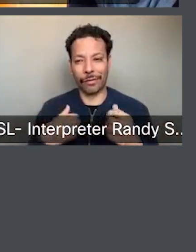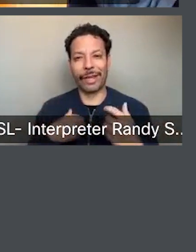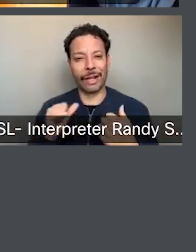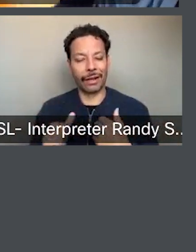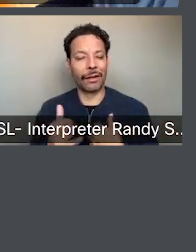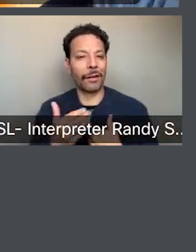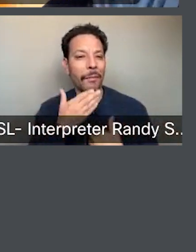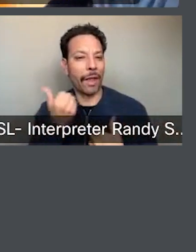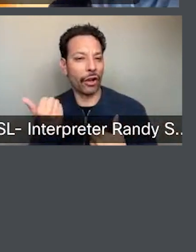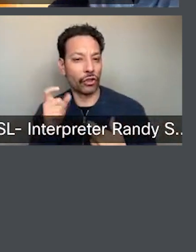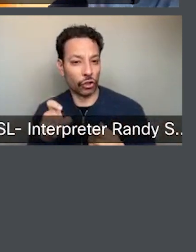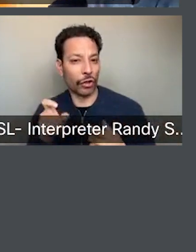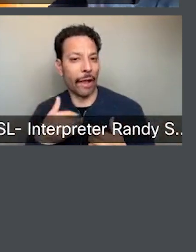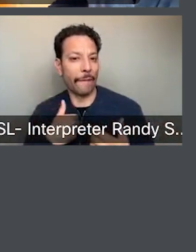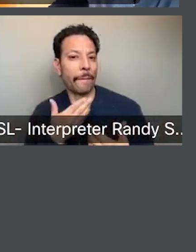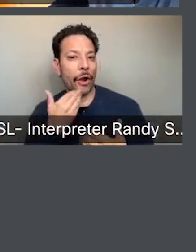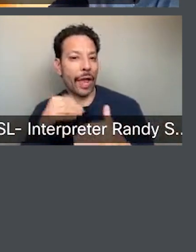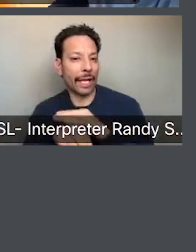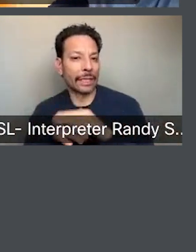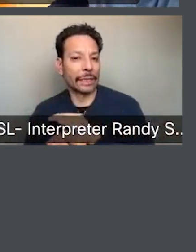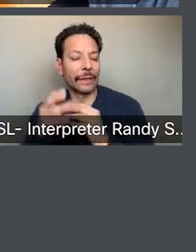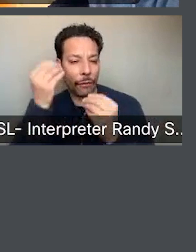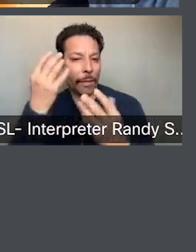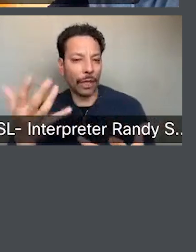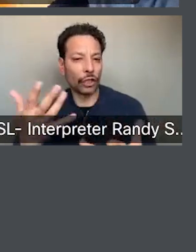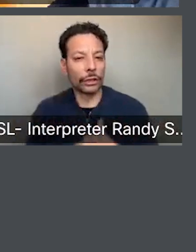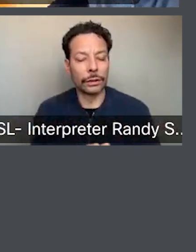better access to information.